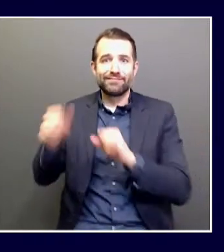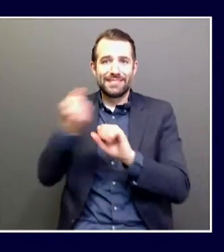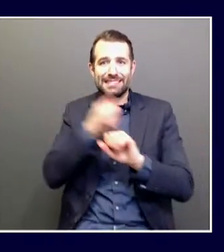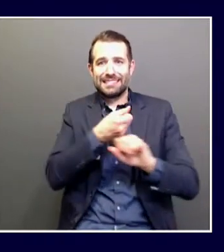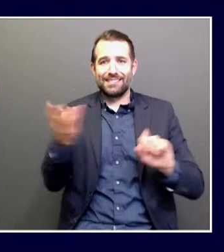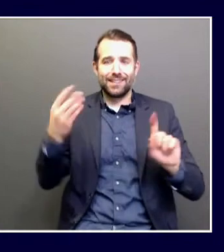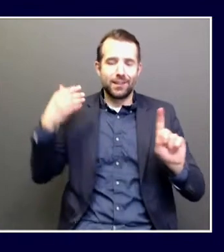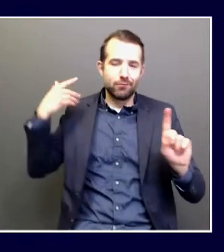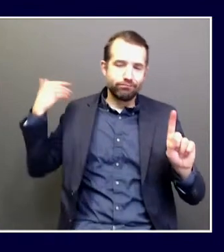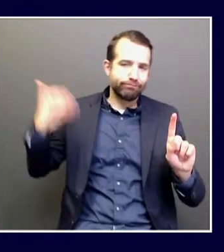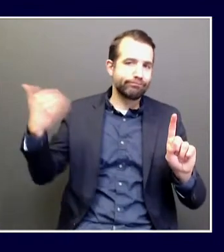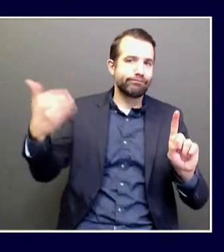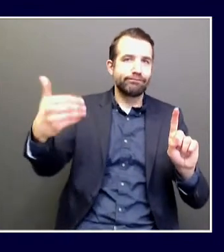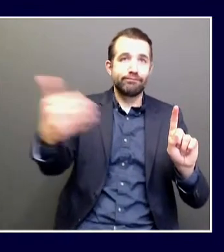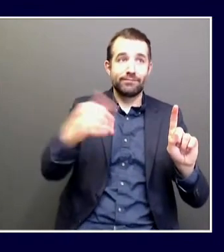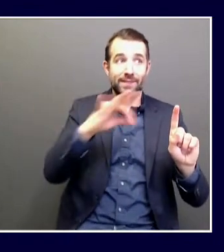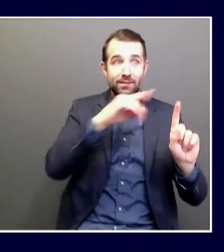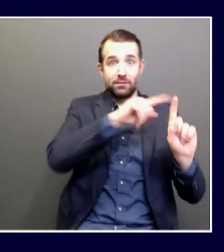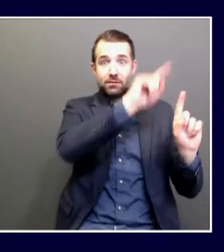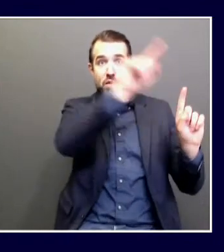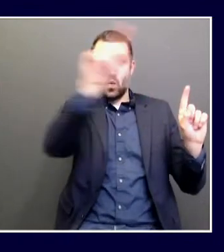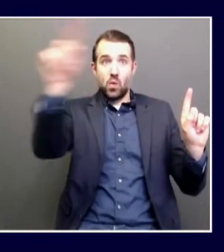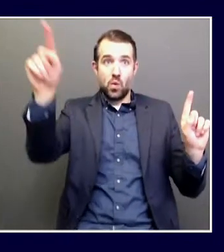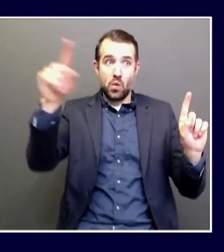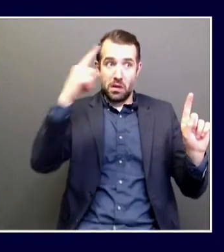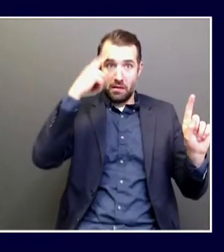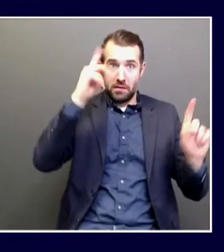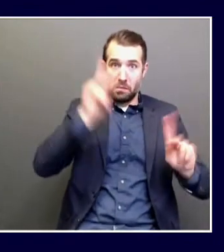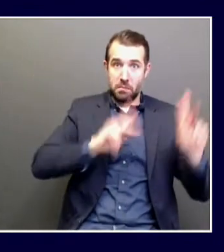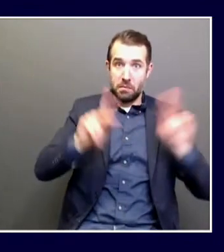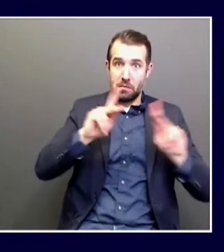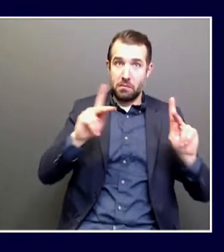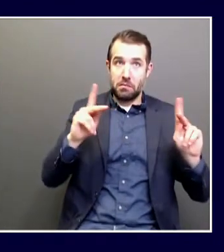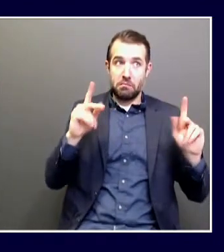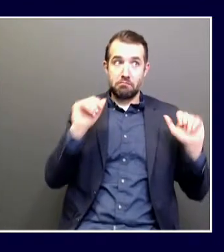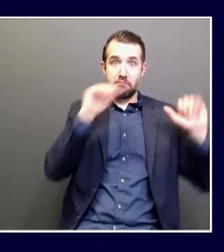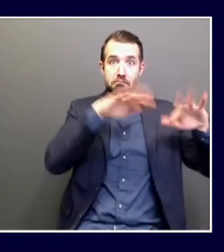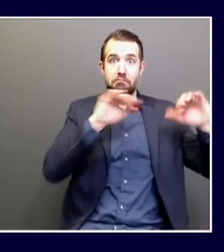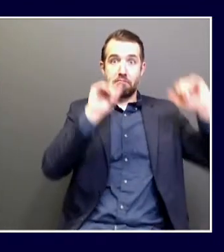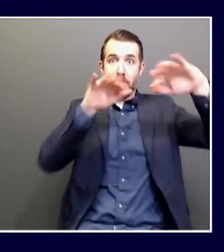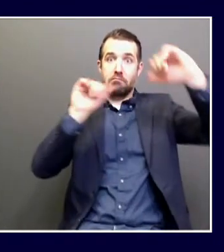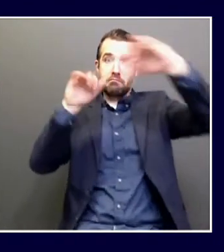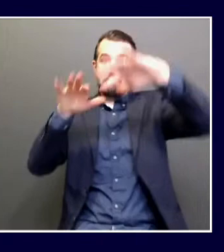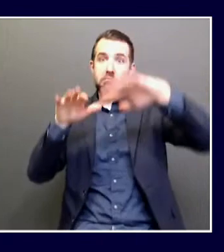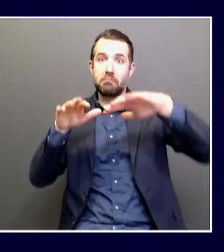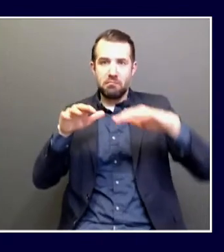places where we think people will be, where we can offer vaccines. Sometimes we